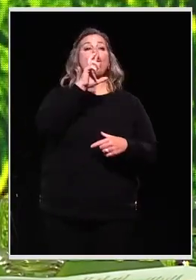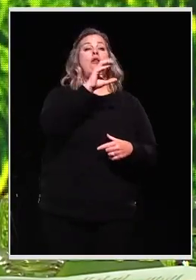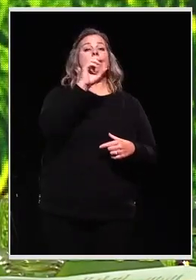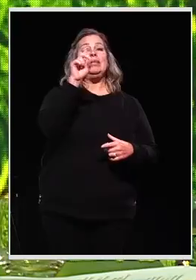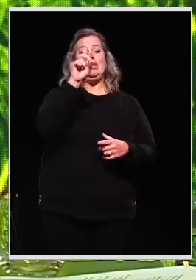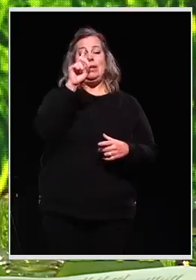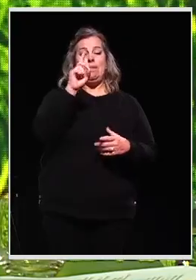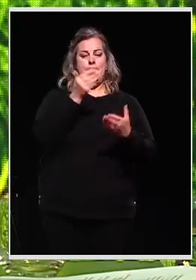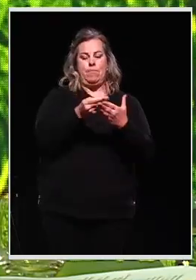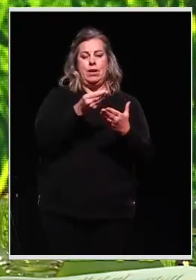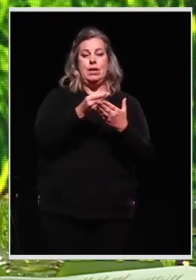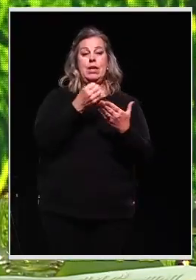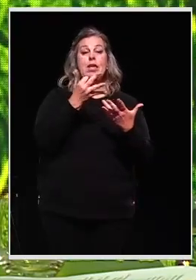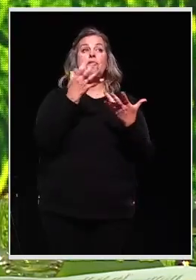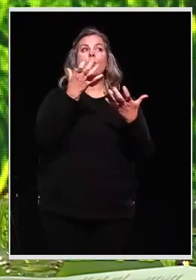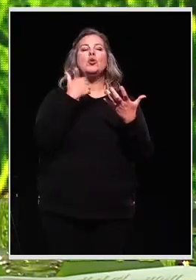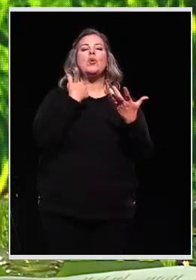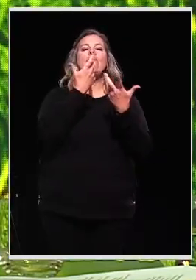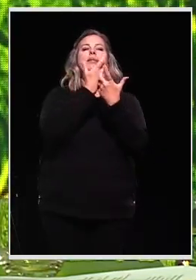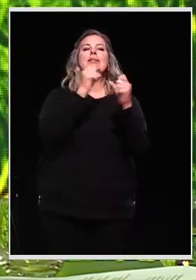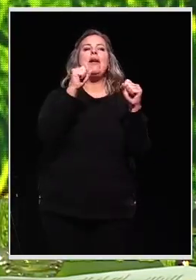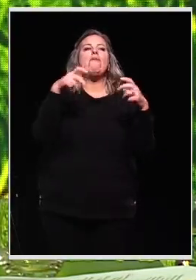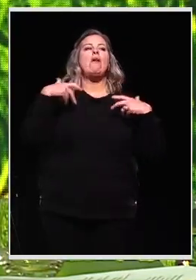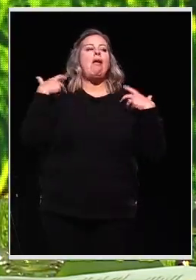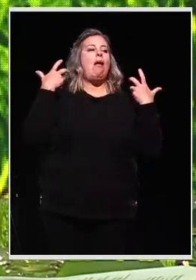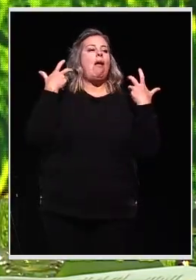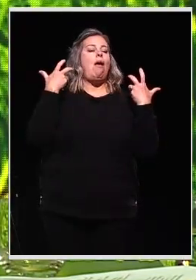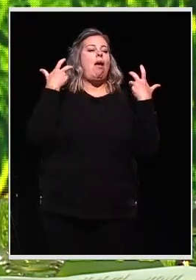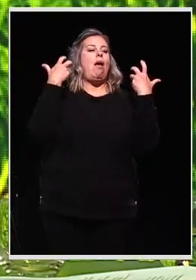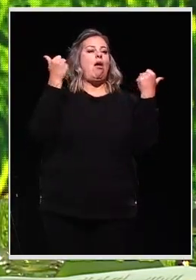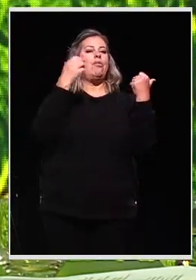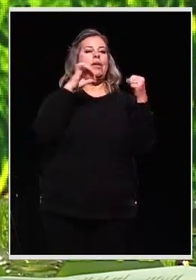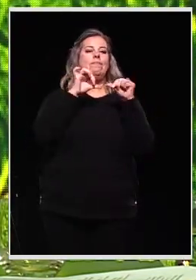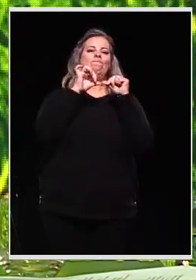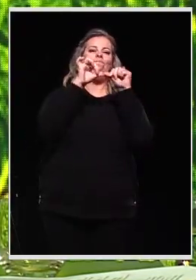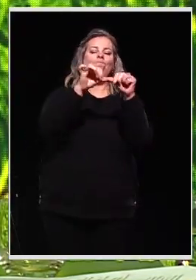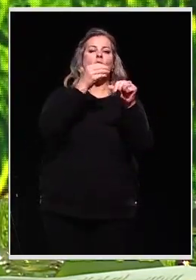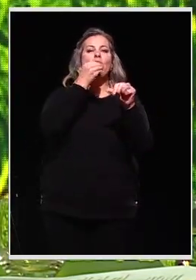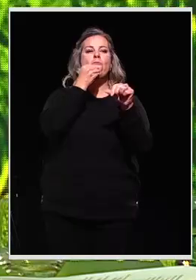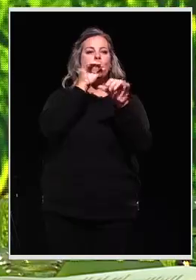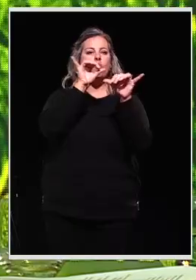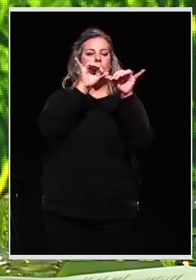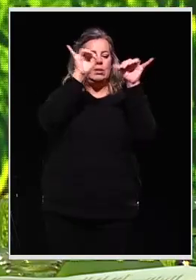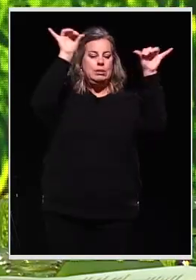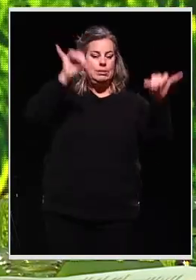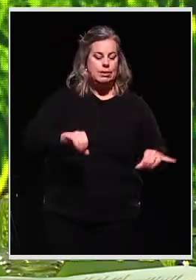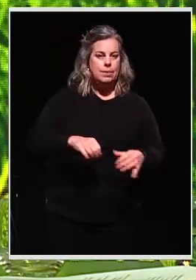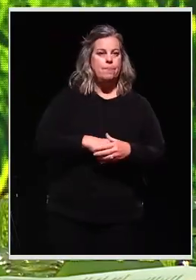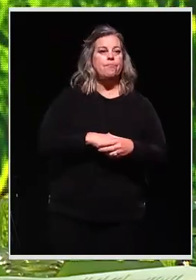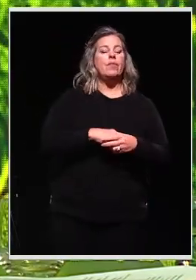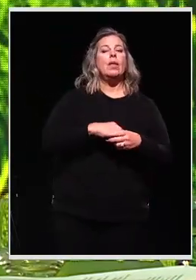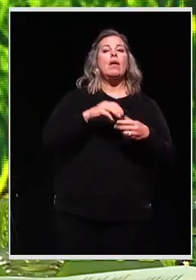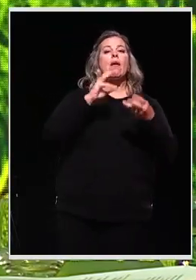go for agriculture if we want to have a safe, healthy, and resilient food system, because climate change is going to keep happening. It's going